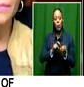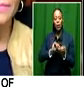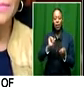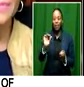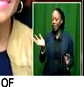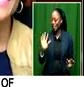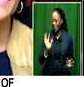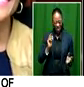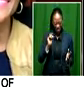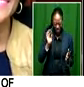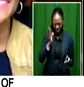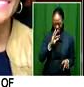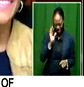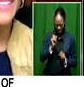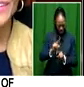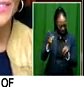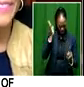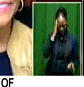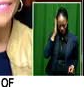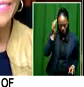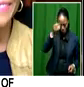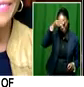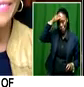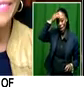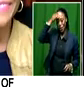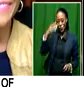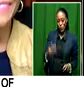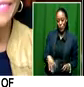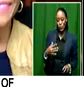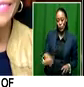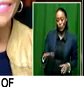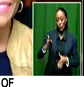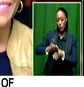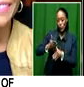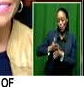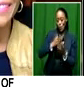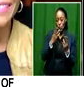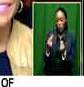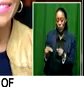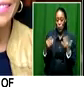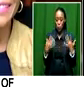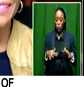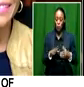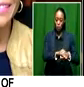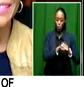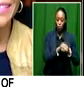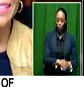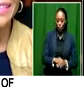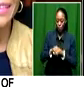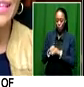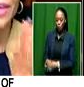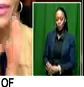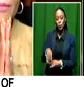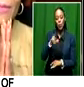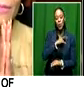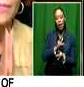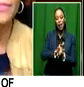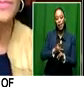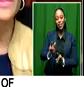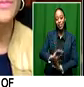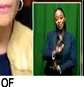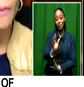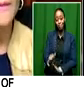but I don't think we need to. They speak for themselves. You're amazing at what you do, and we just again congratulate you on winning this